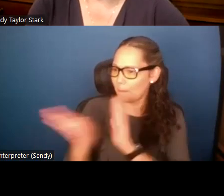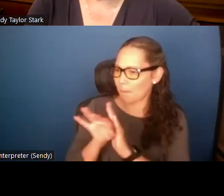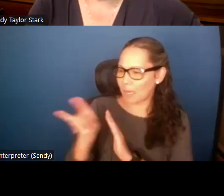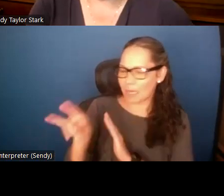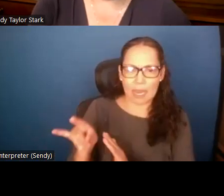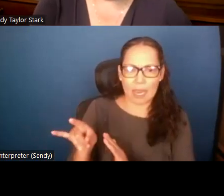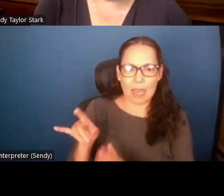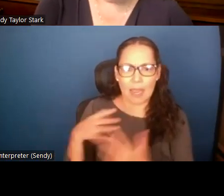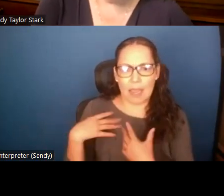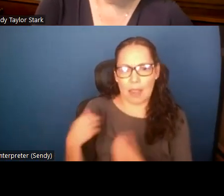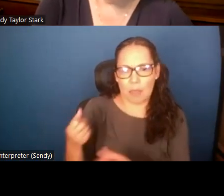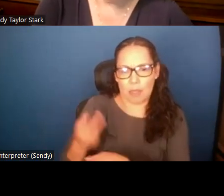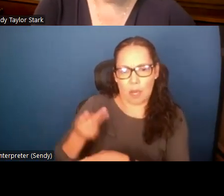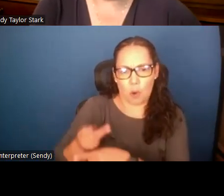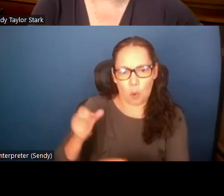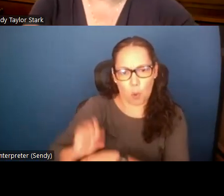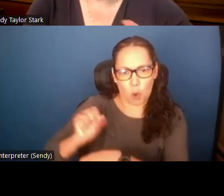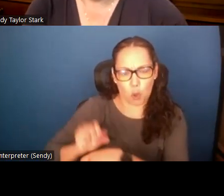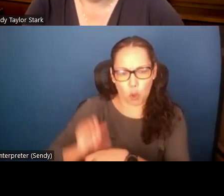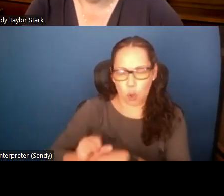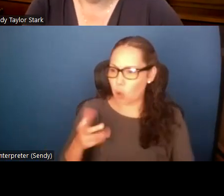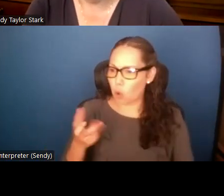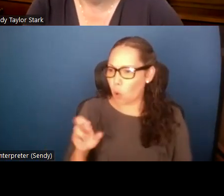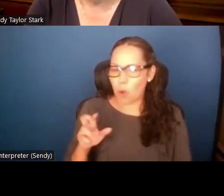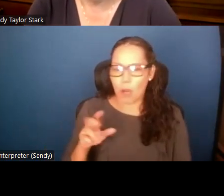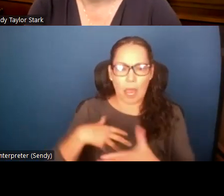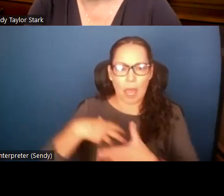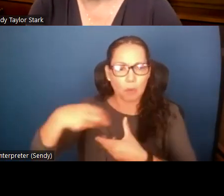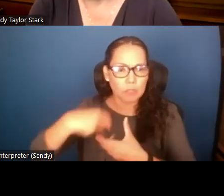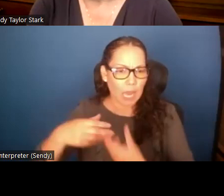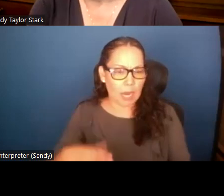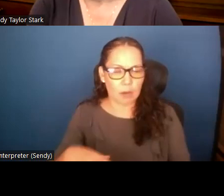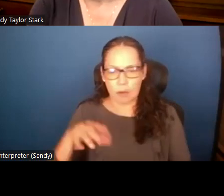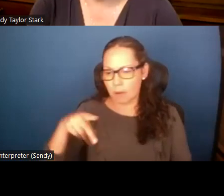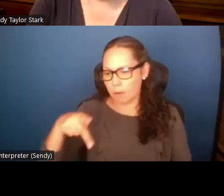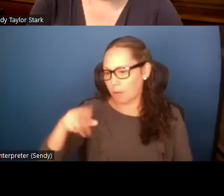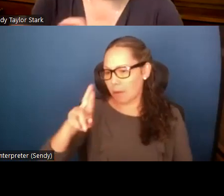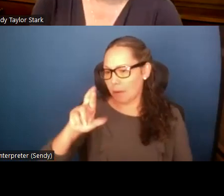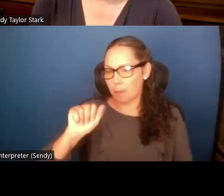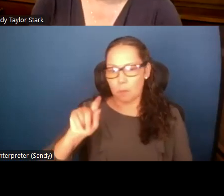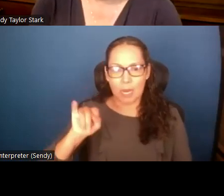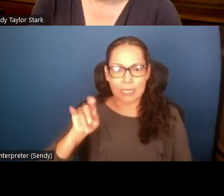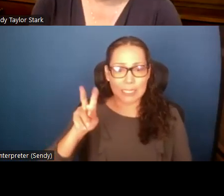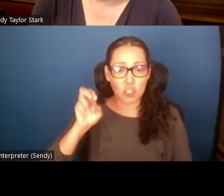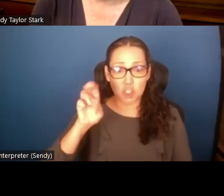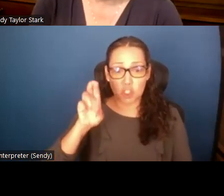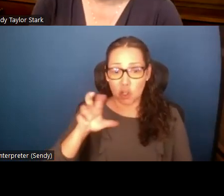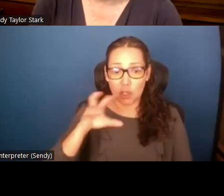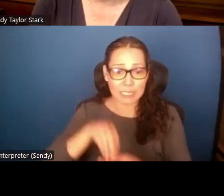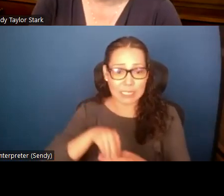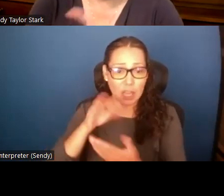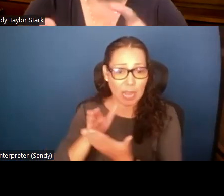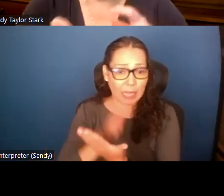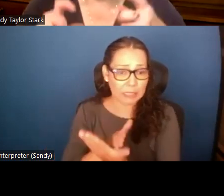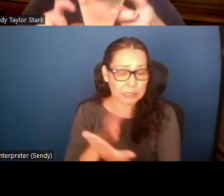an outside healthcare practitioner, et cetera, that's on the list. And as I'm also looking at some of the other